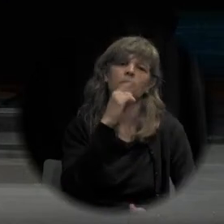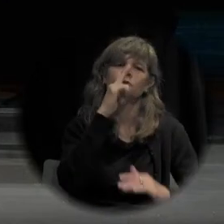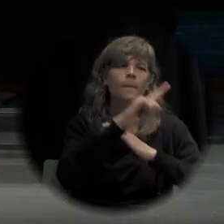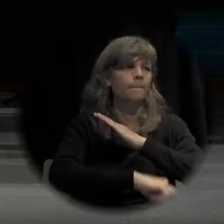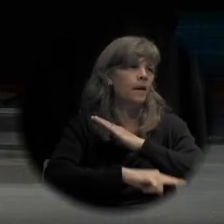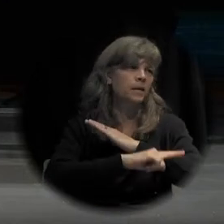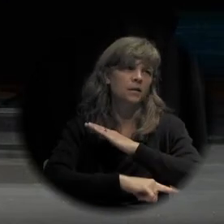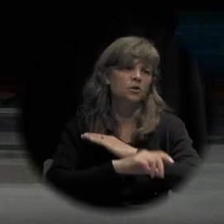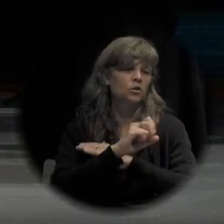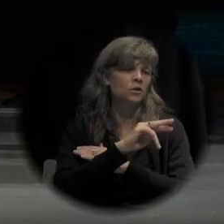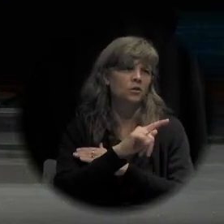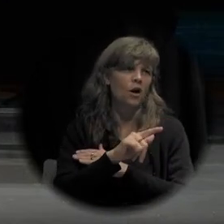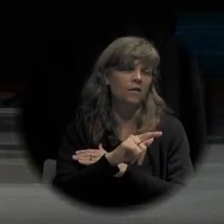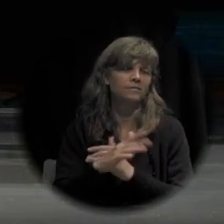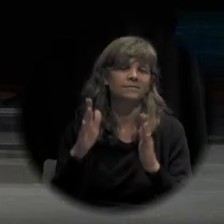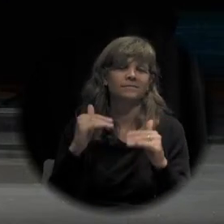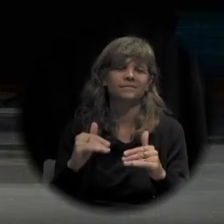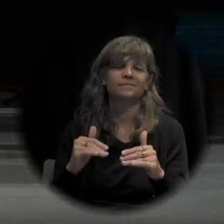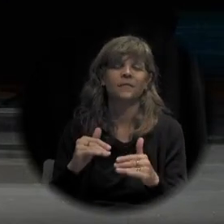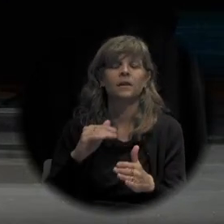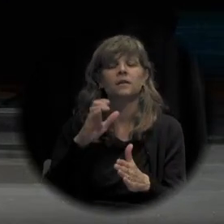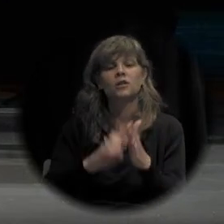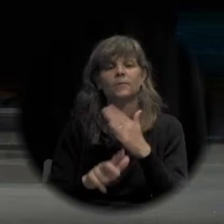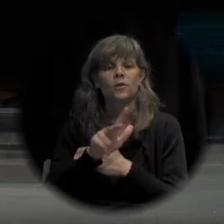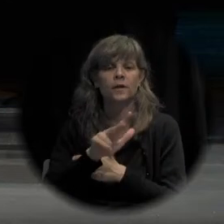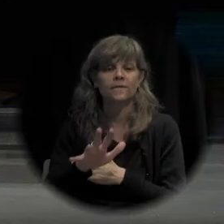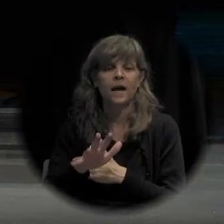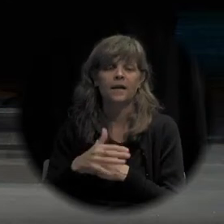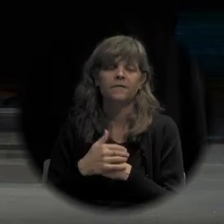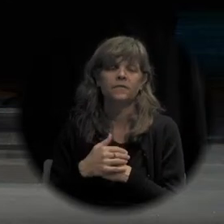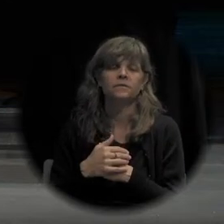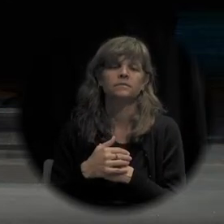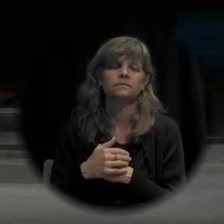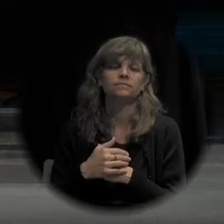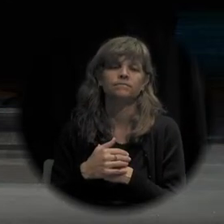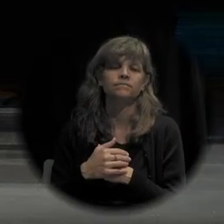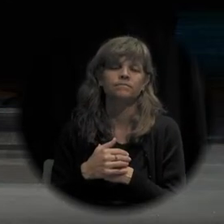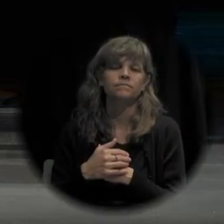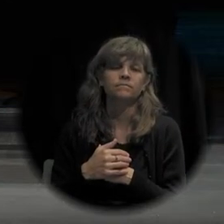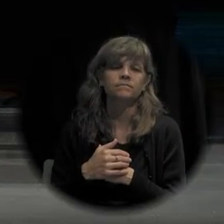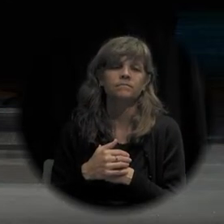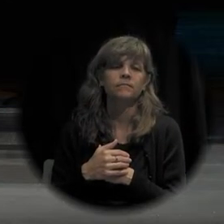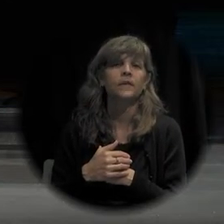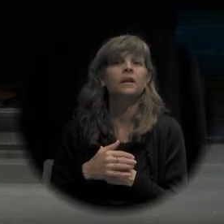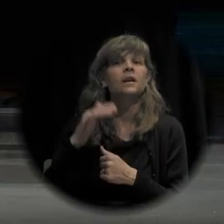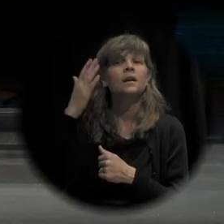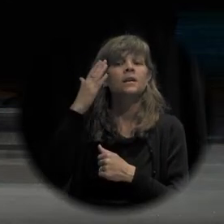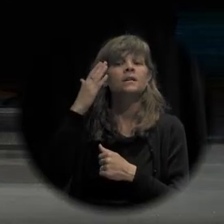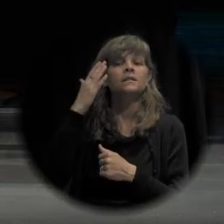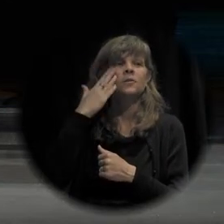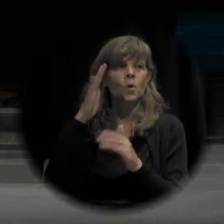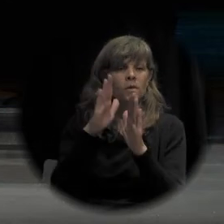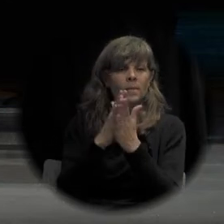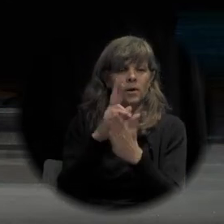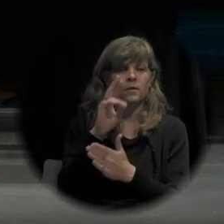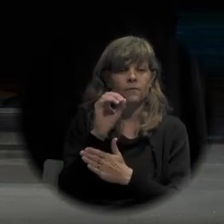32:35. It's where Paul gets it when he quotes this in chapter 12 of Romans. Vengeance is mine, I'll repay, says the